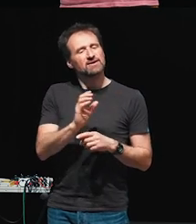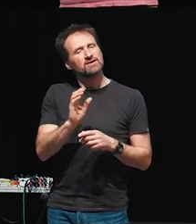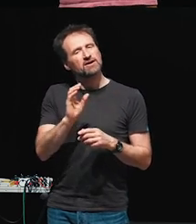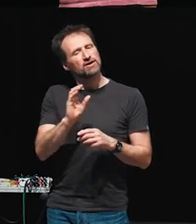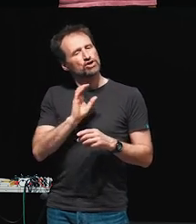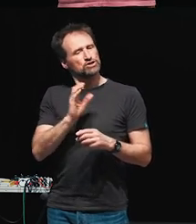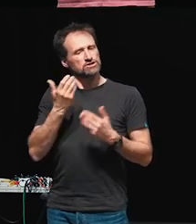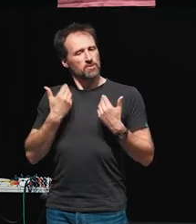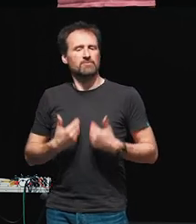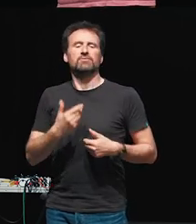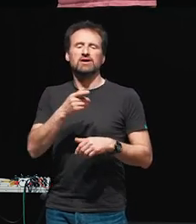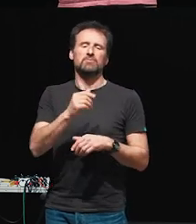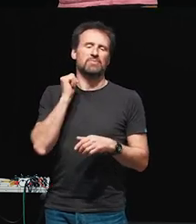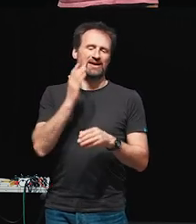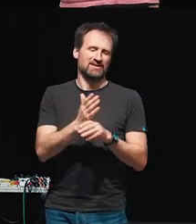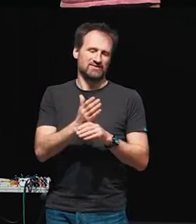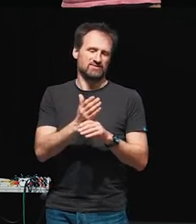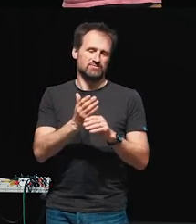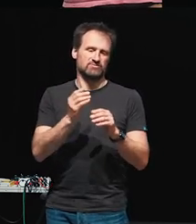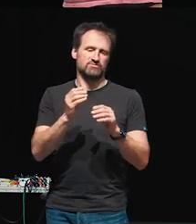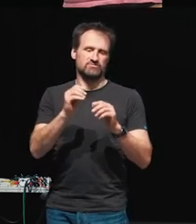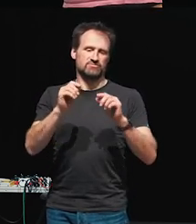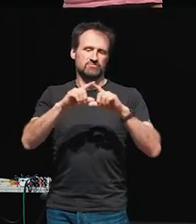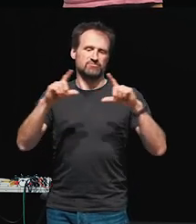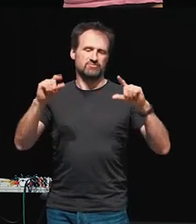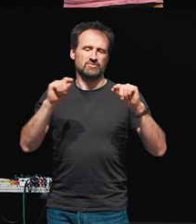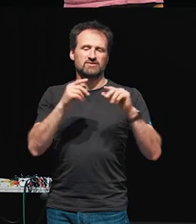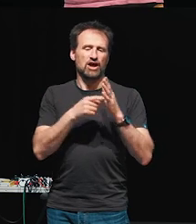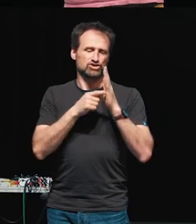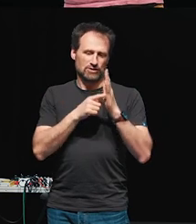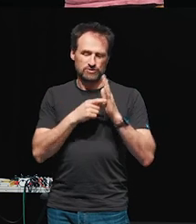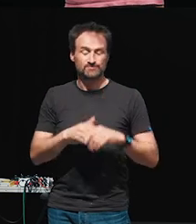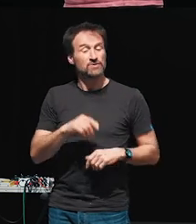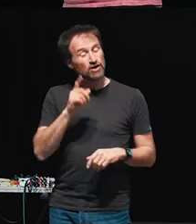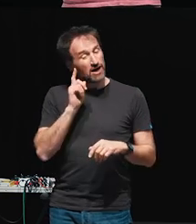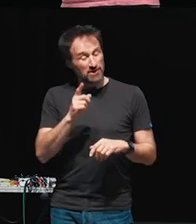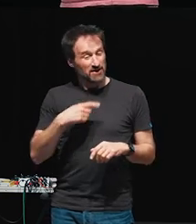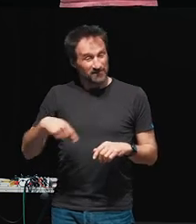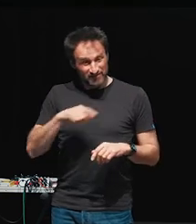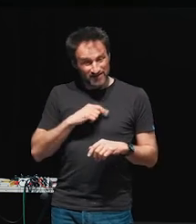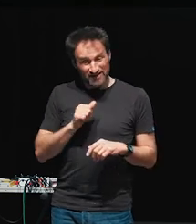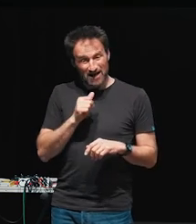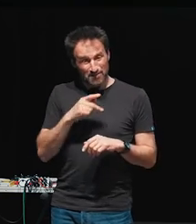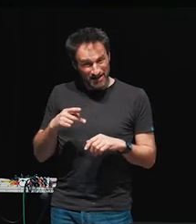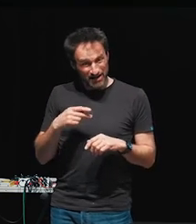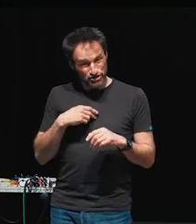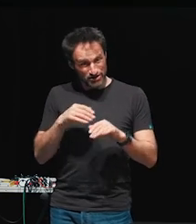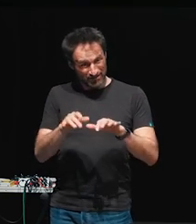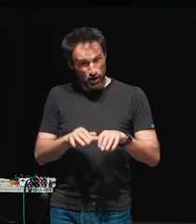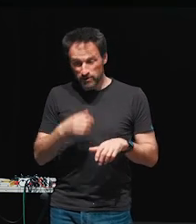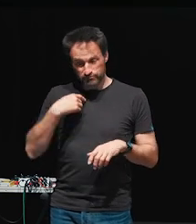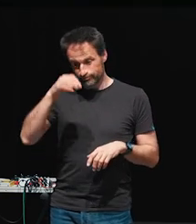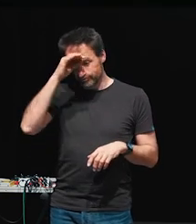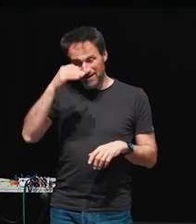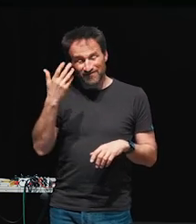connecting to, or even multiple. And us as application developers have no idea what the characteristics of that API might